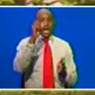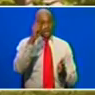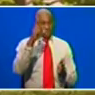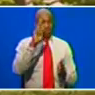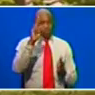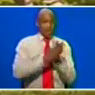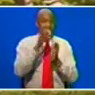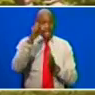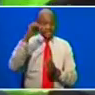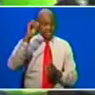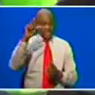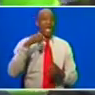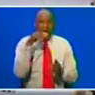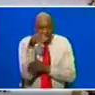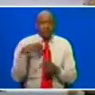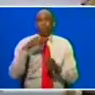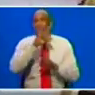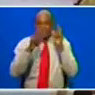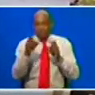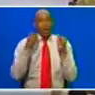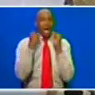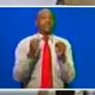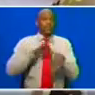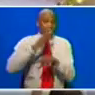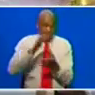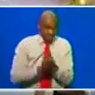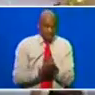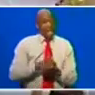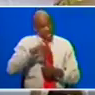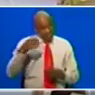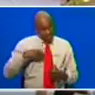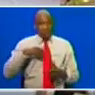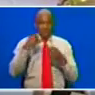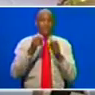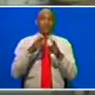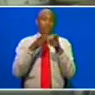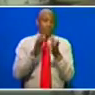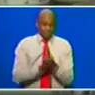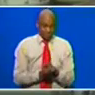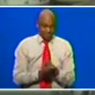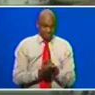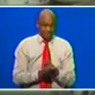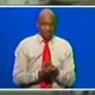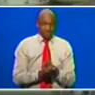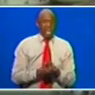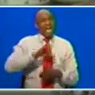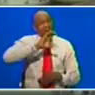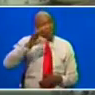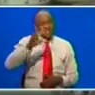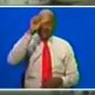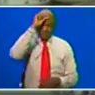reach the incumbent for an interview were futile as his main rivals continue to attack him. County government